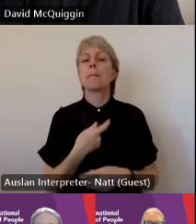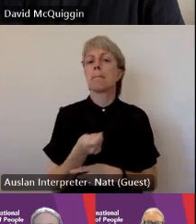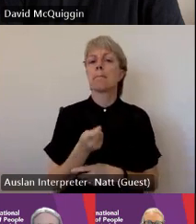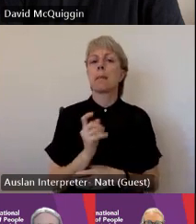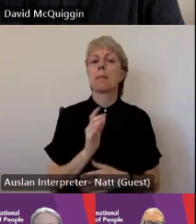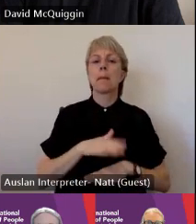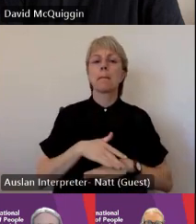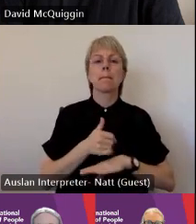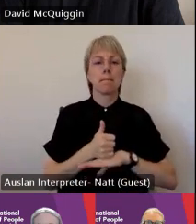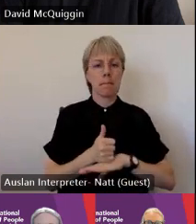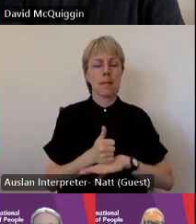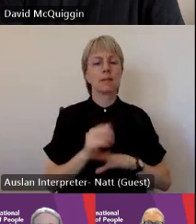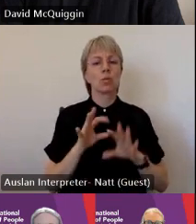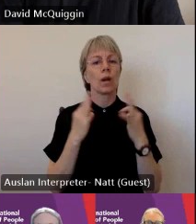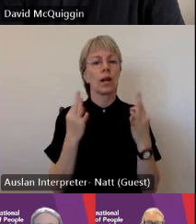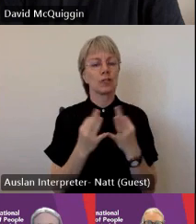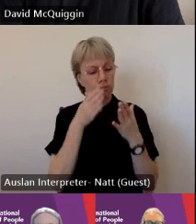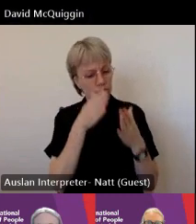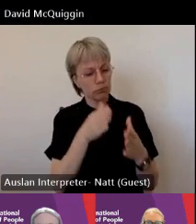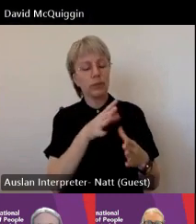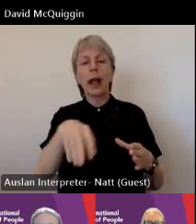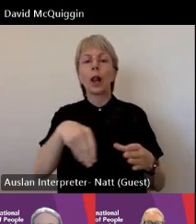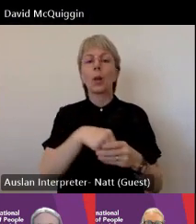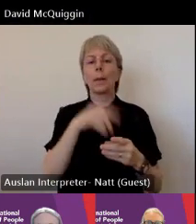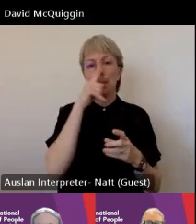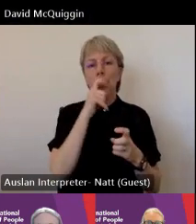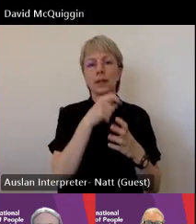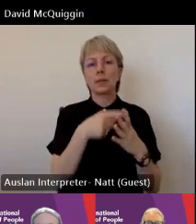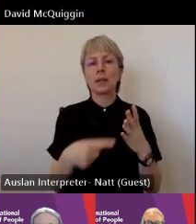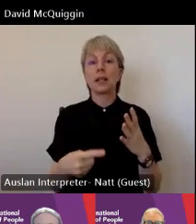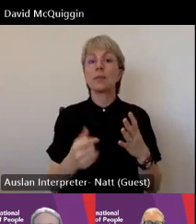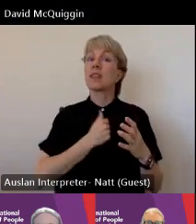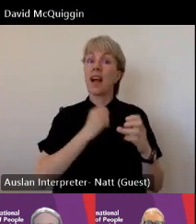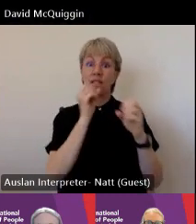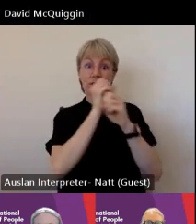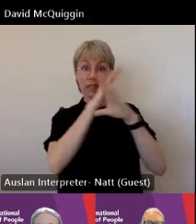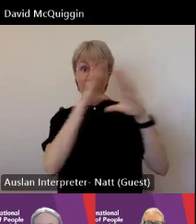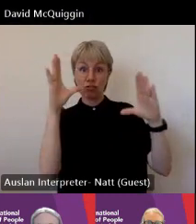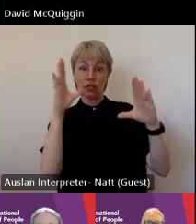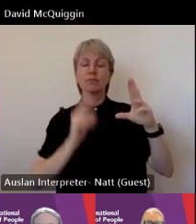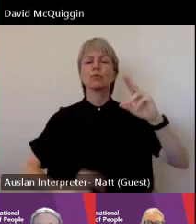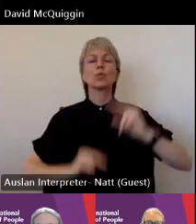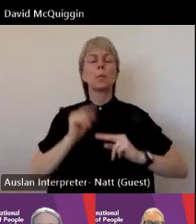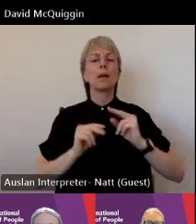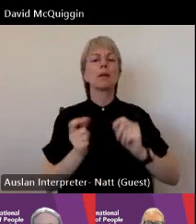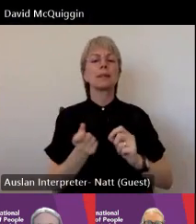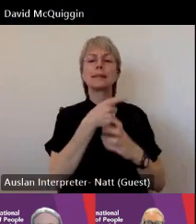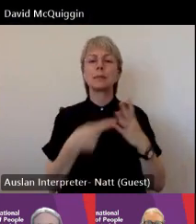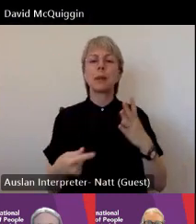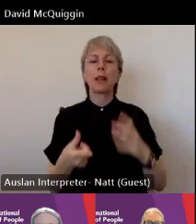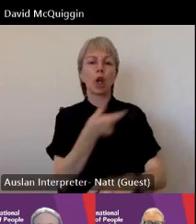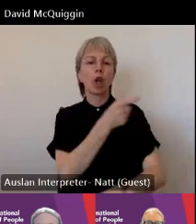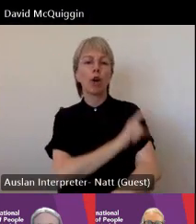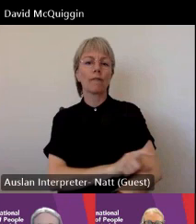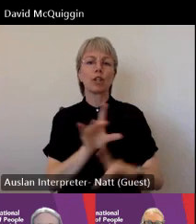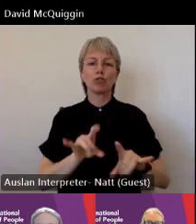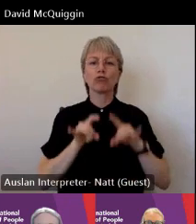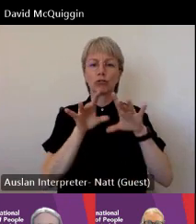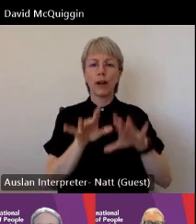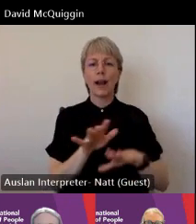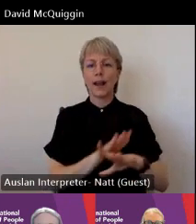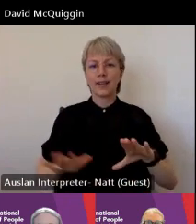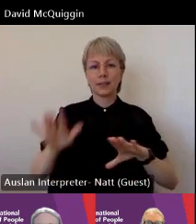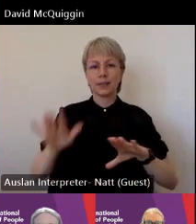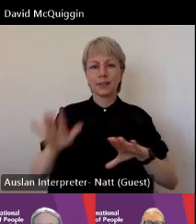on the inclusion of people with disability, and our vision is to build a disability-confident Australia. Today, we're joined by